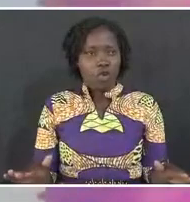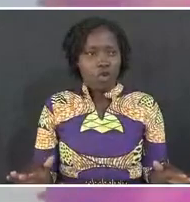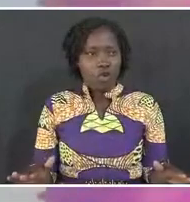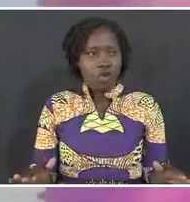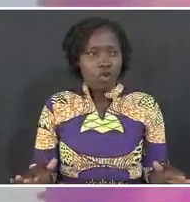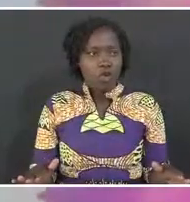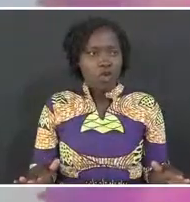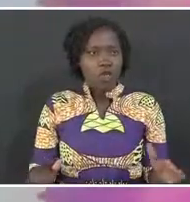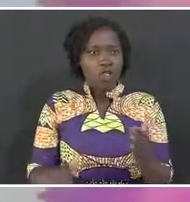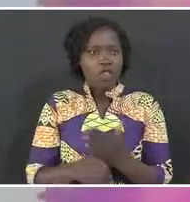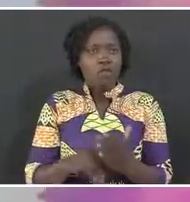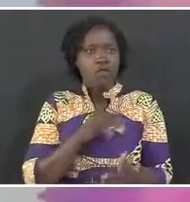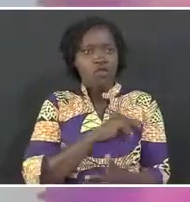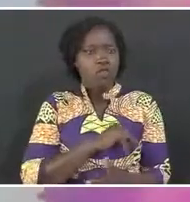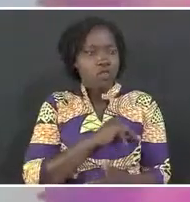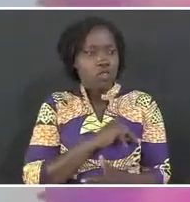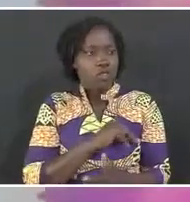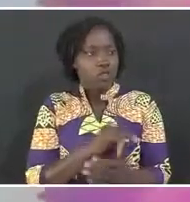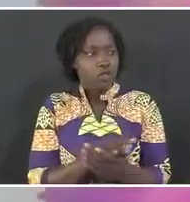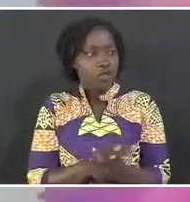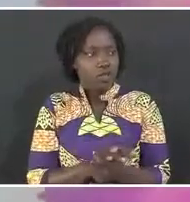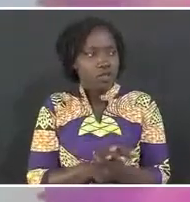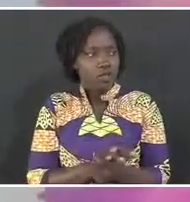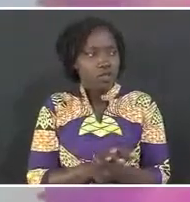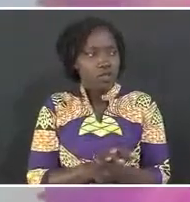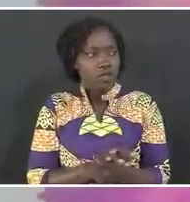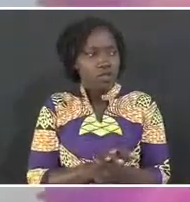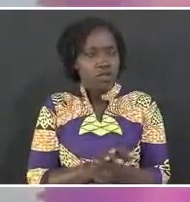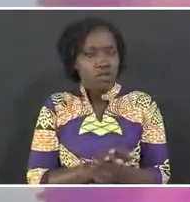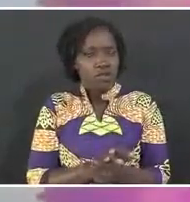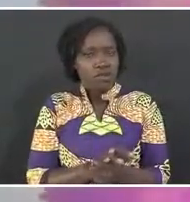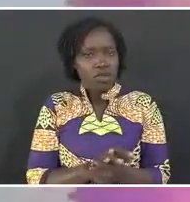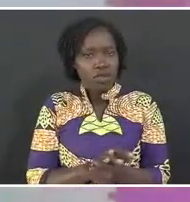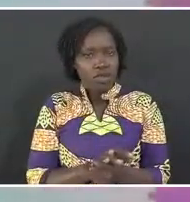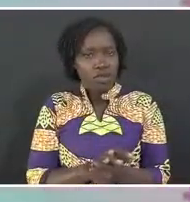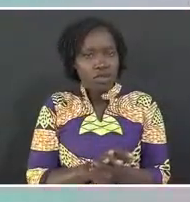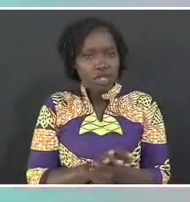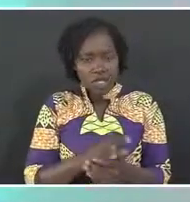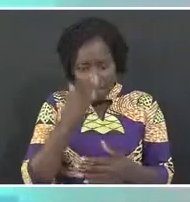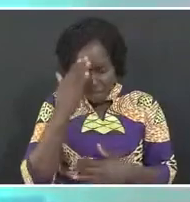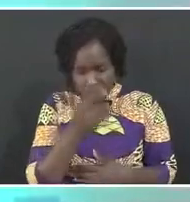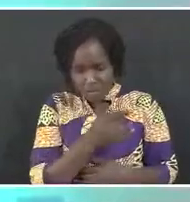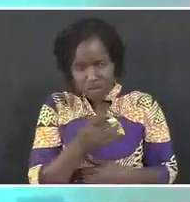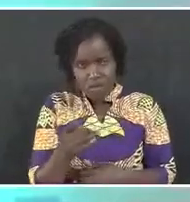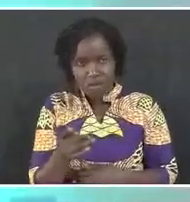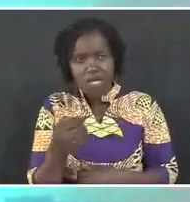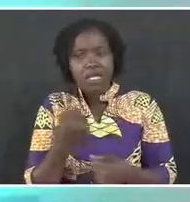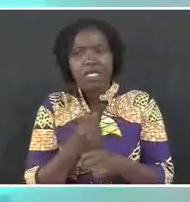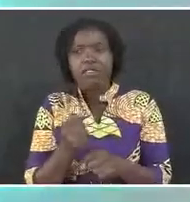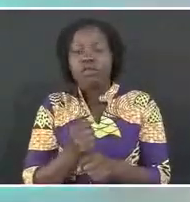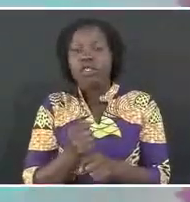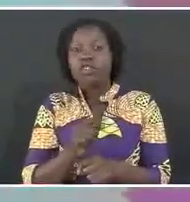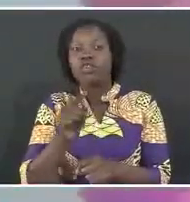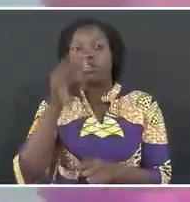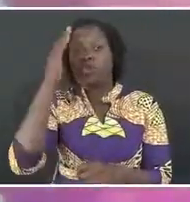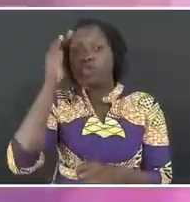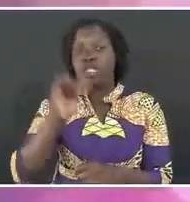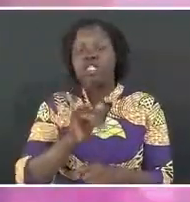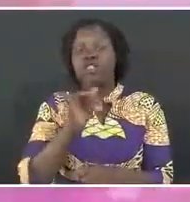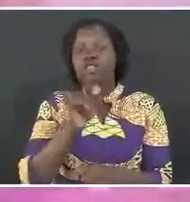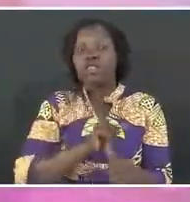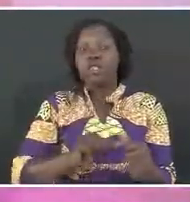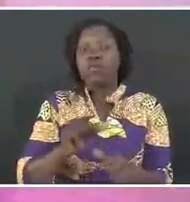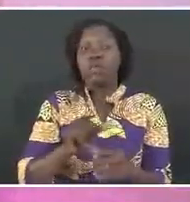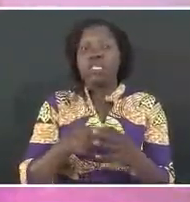the name of mission. That is what mission does to you. It humbles you. It makes you know that it's not about